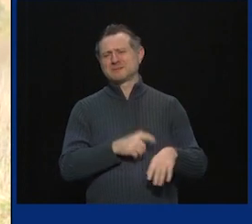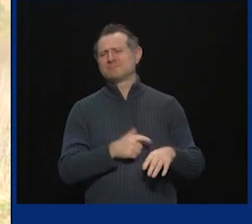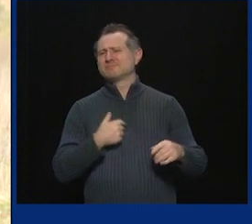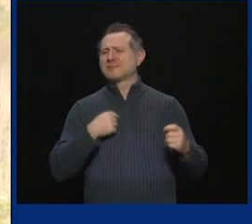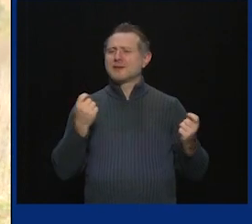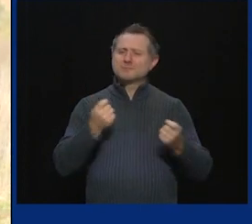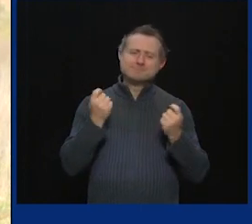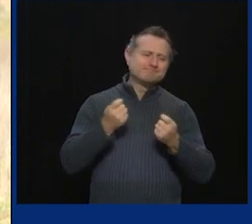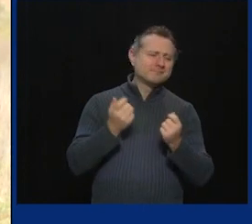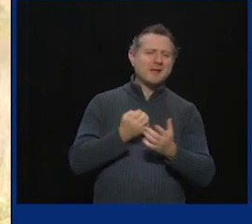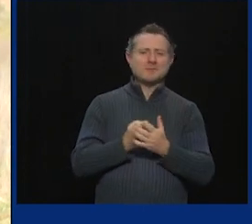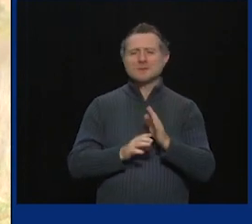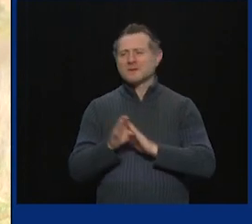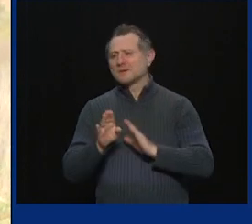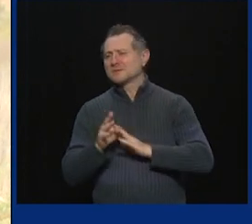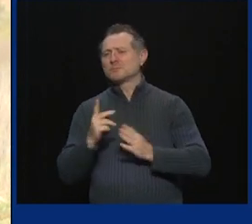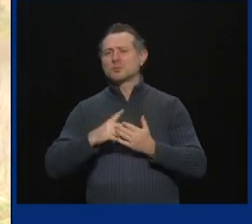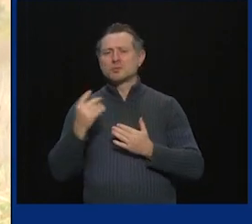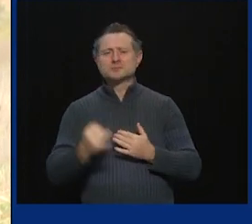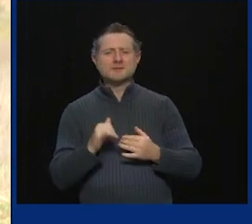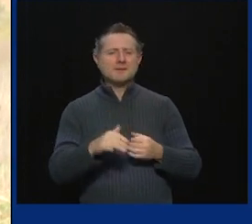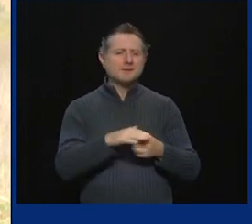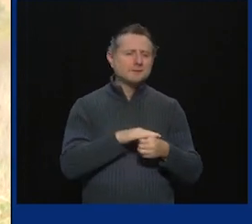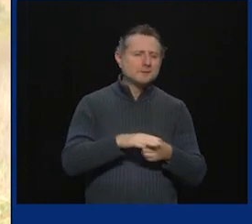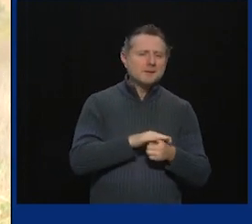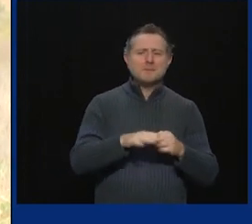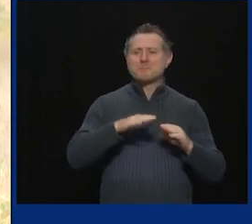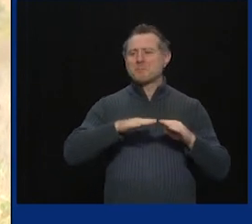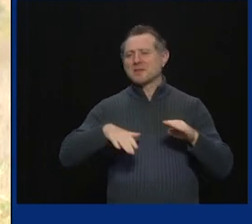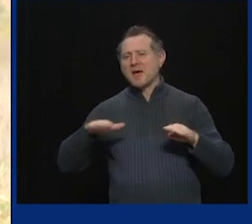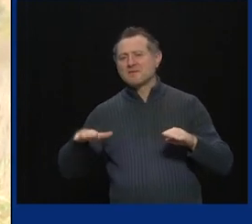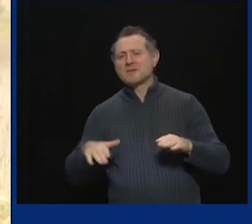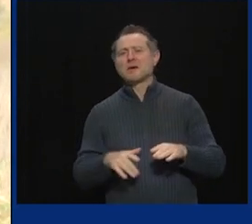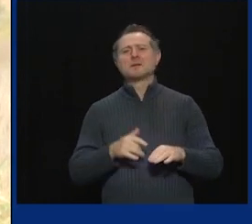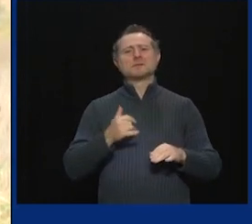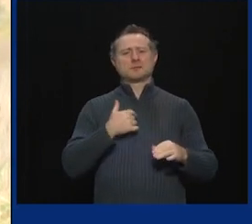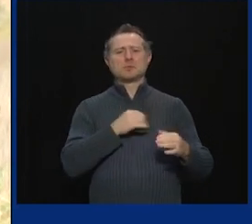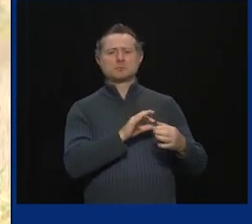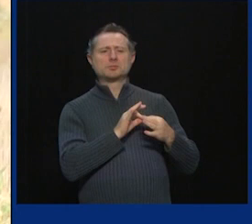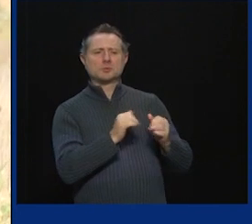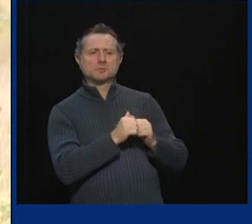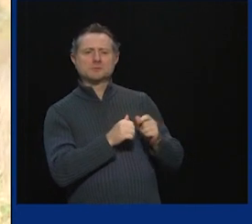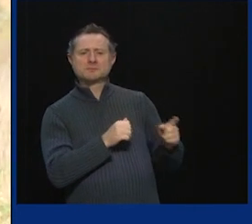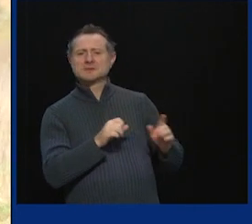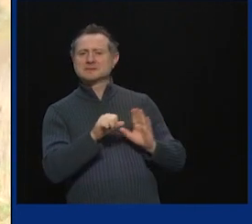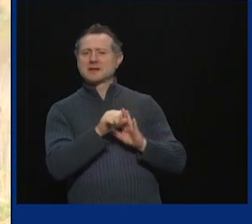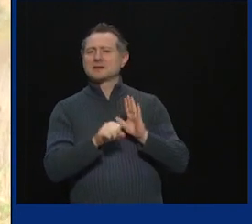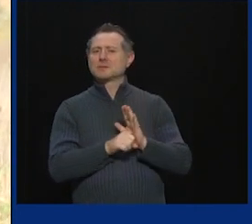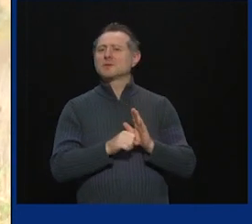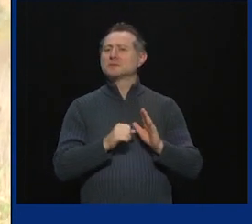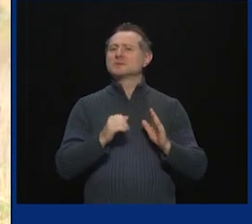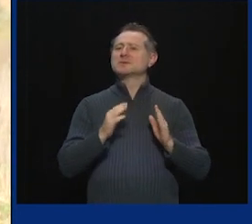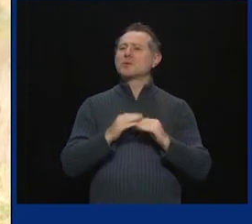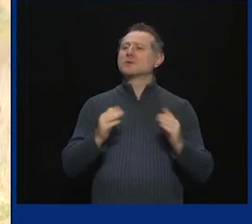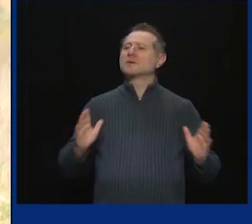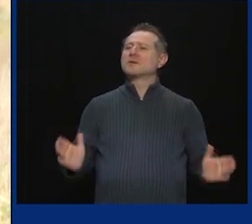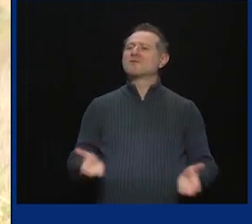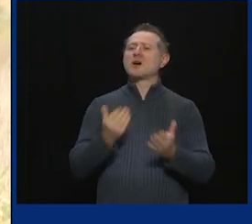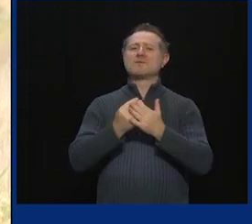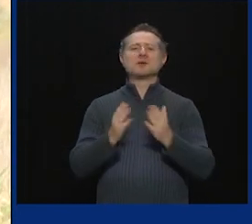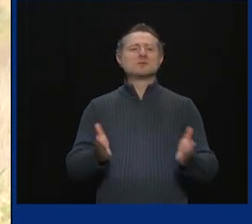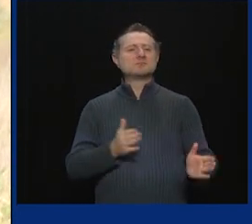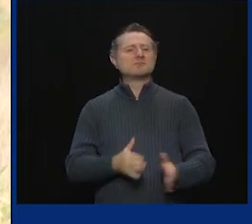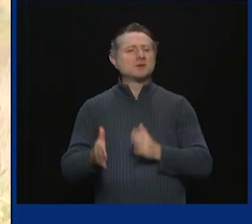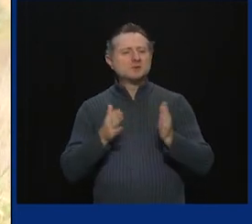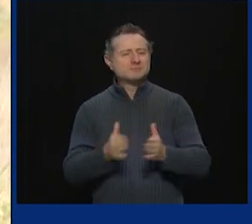place in downtown Batavia as part of the state's Downtown Revitalization Initiative. She's toured our office parks, farms, and other businesses across